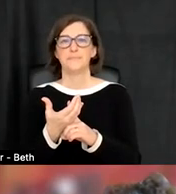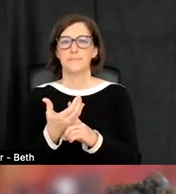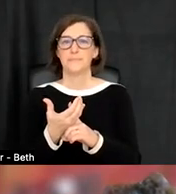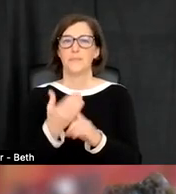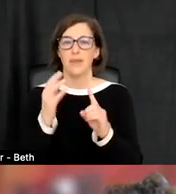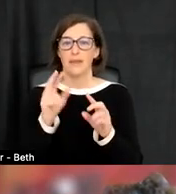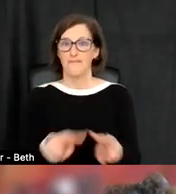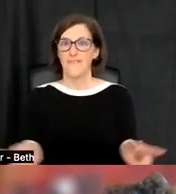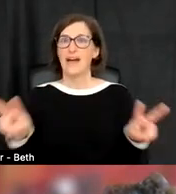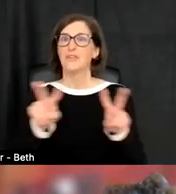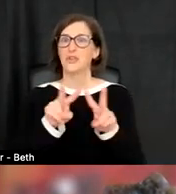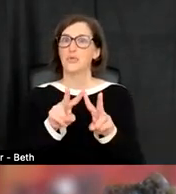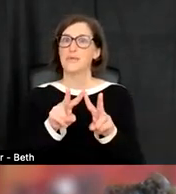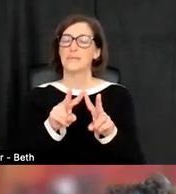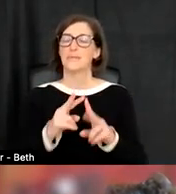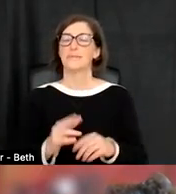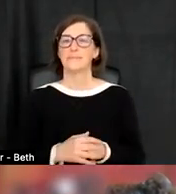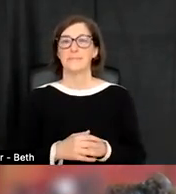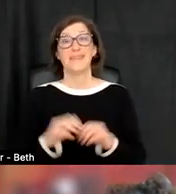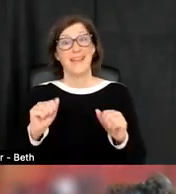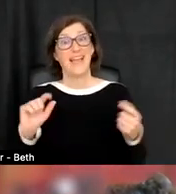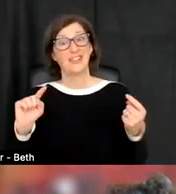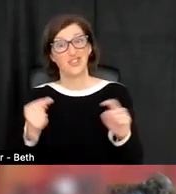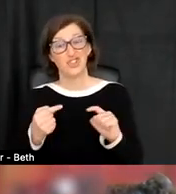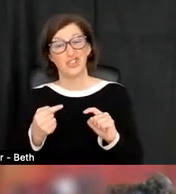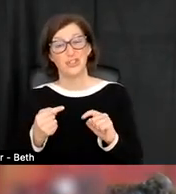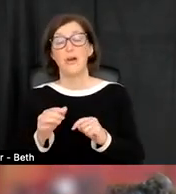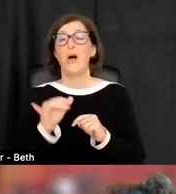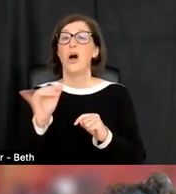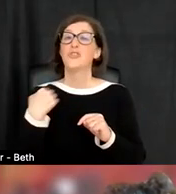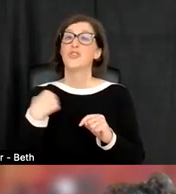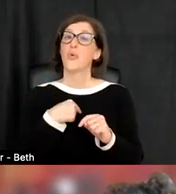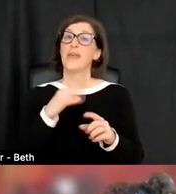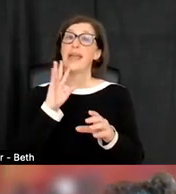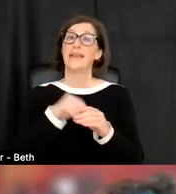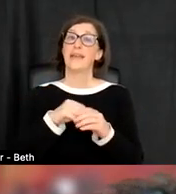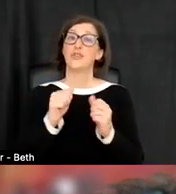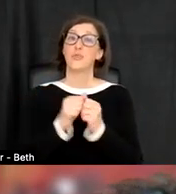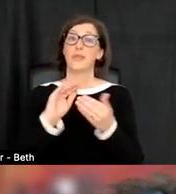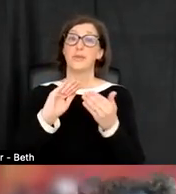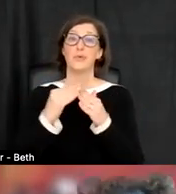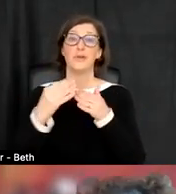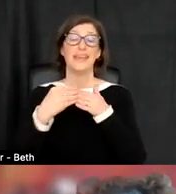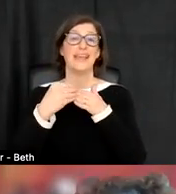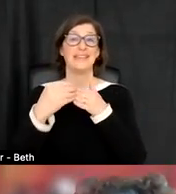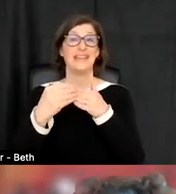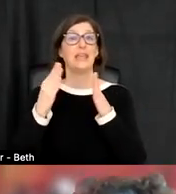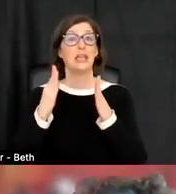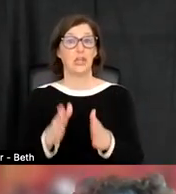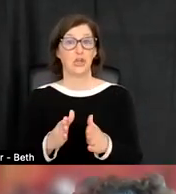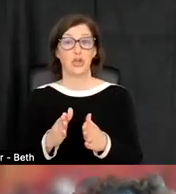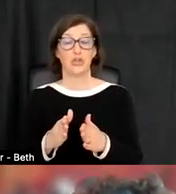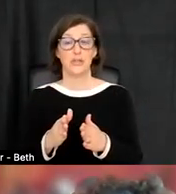values that are harmful. So we've also engaged with the community leaders, who then